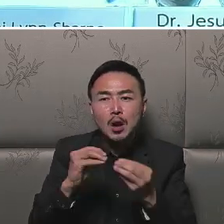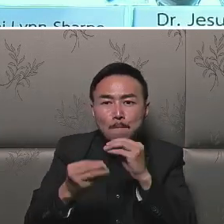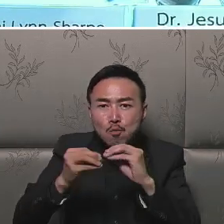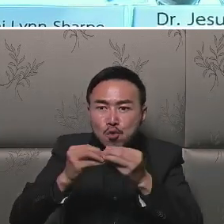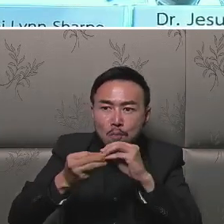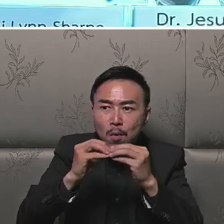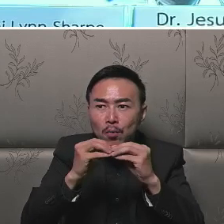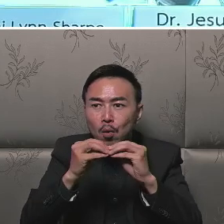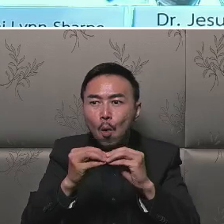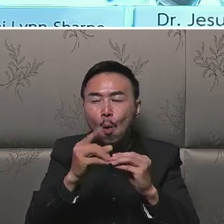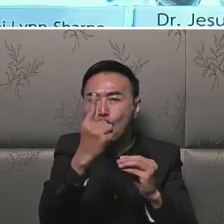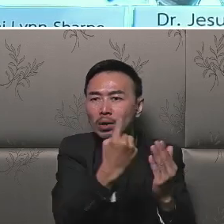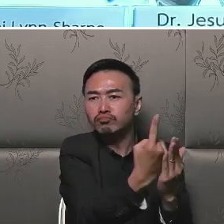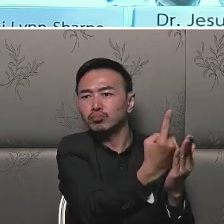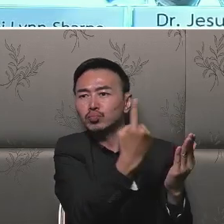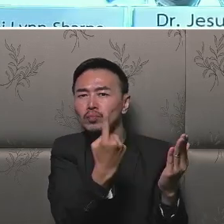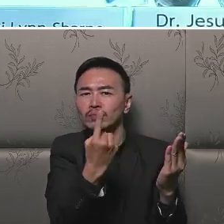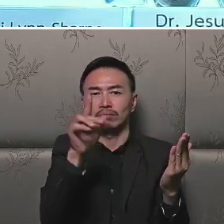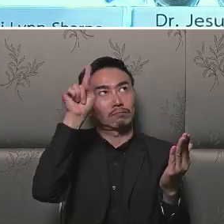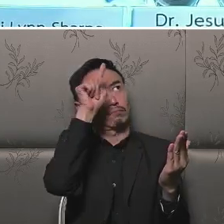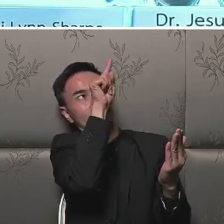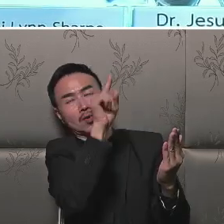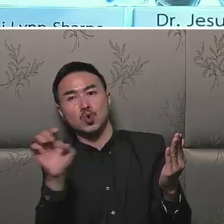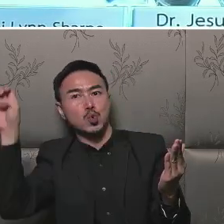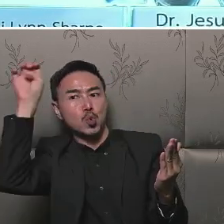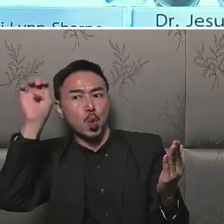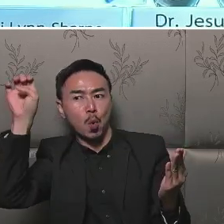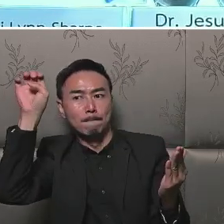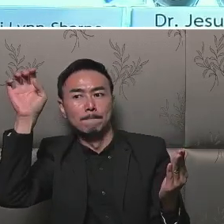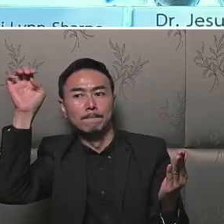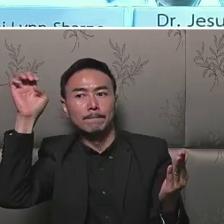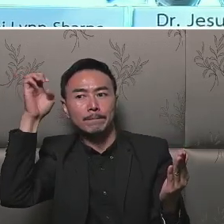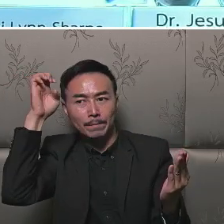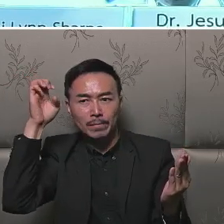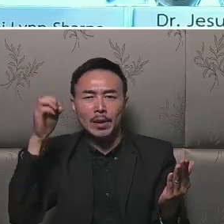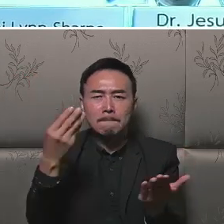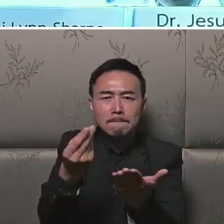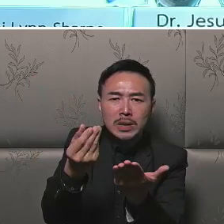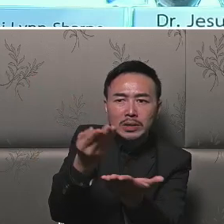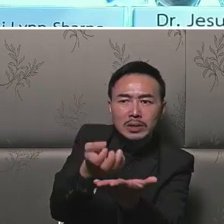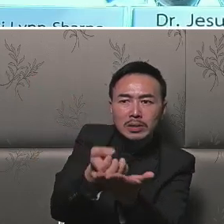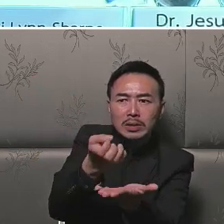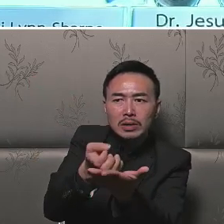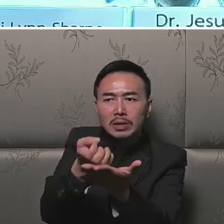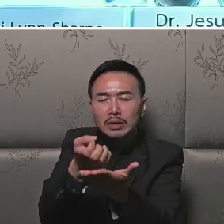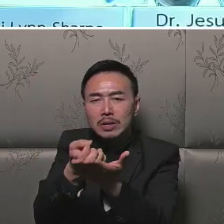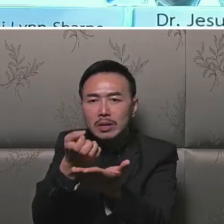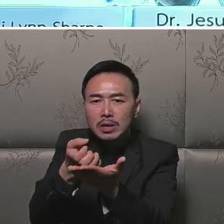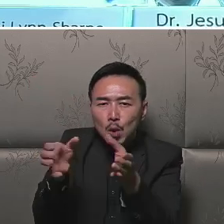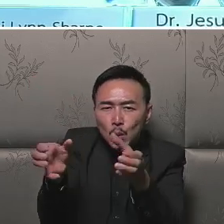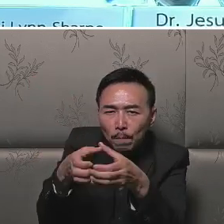that. I think we're also seeing quite a few new opportunities with the connectivity. And as the internet becomes